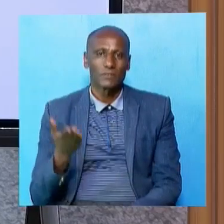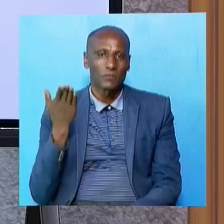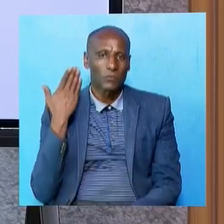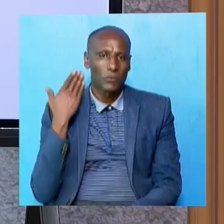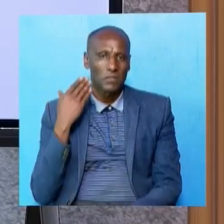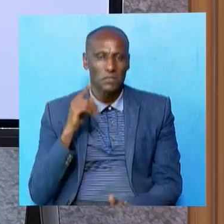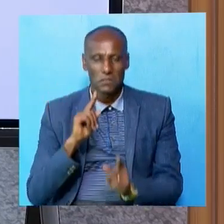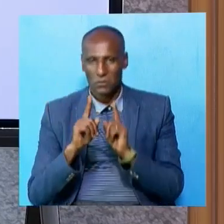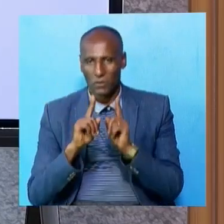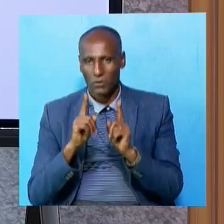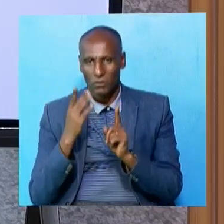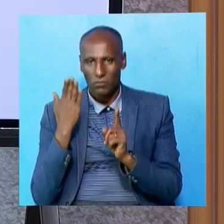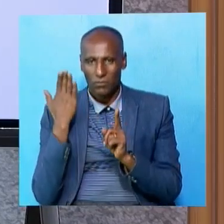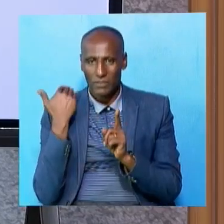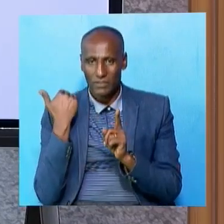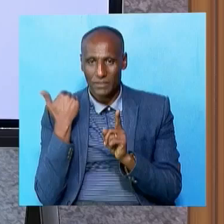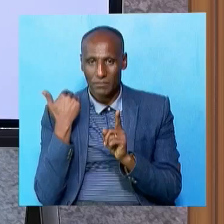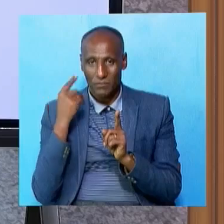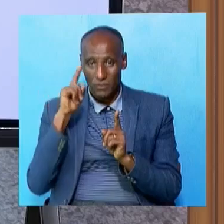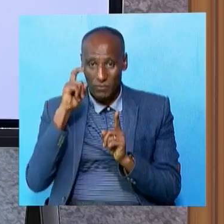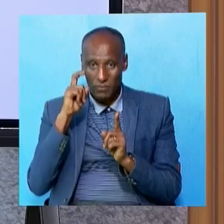about past continuous?